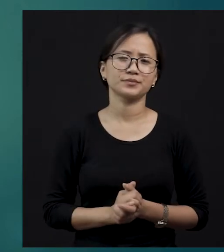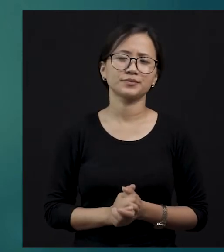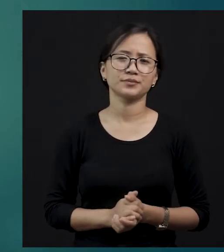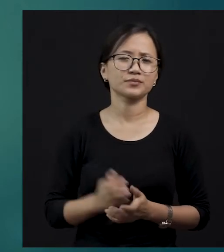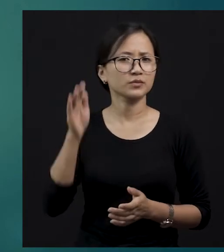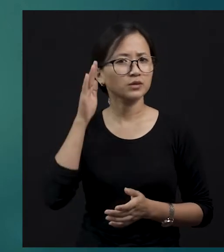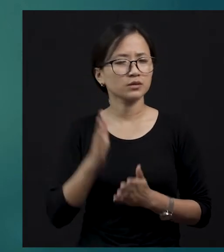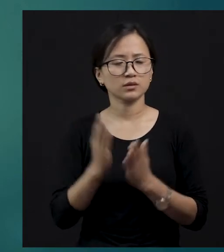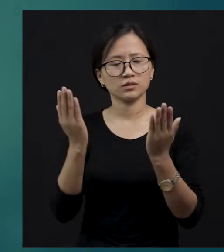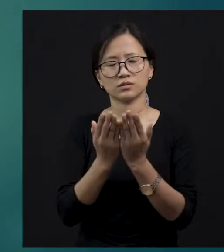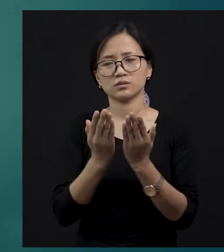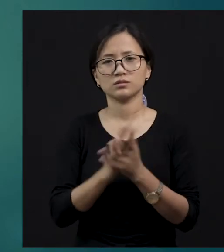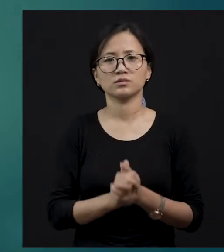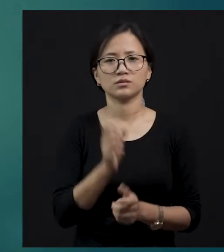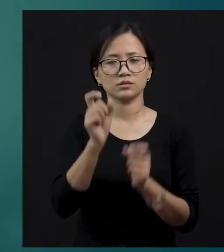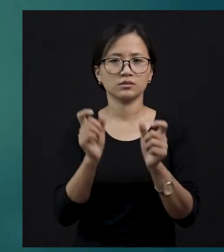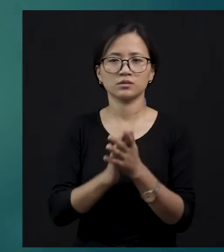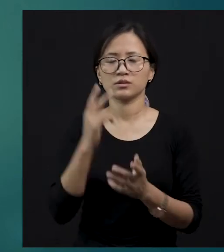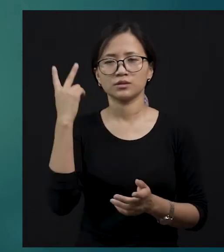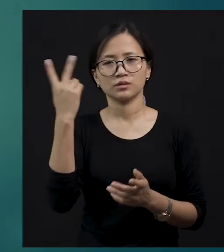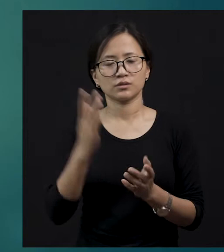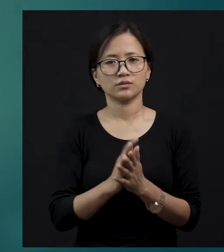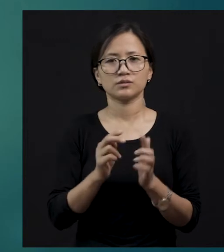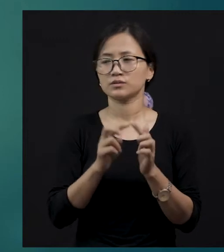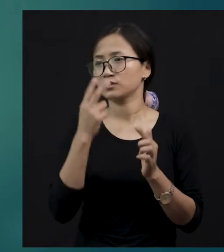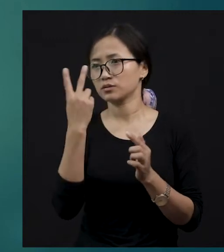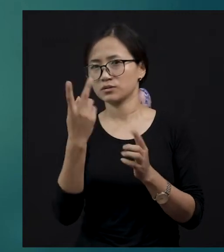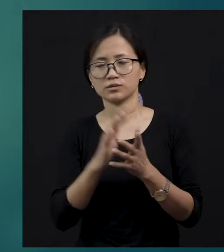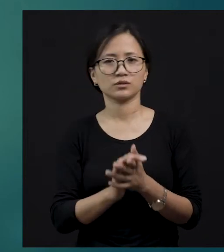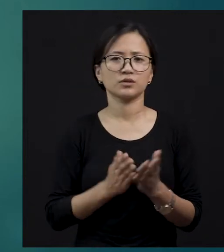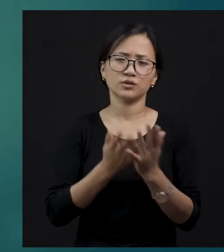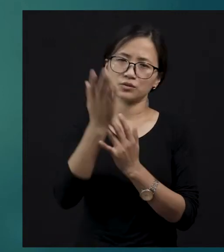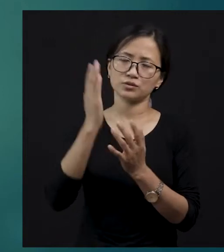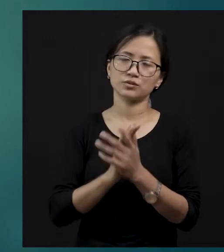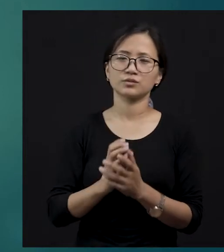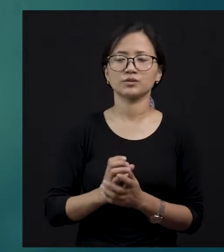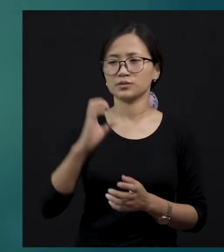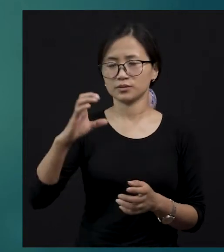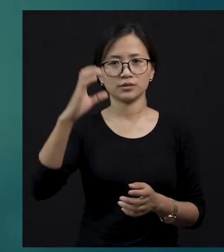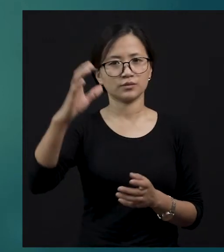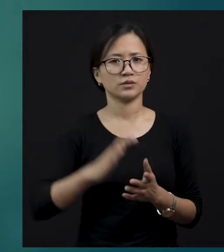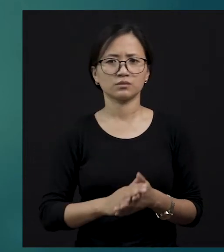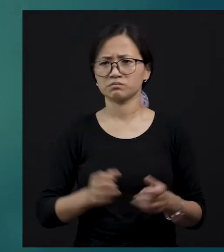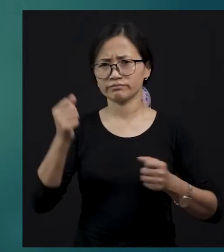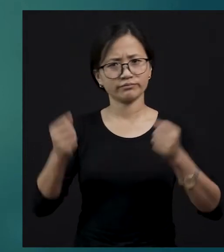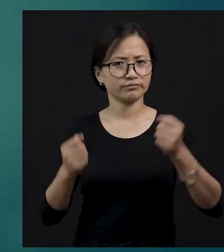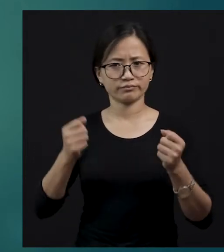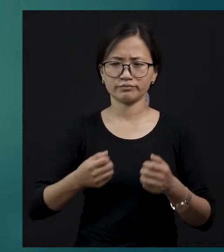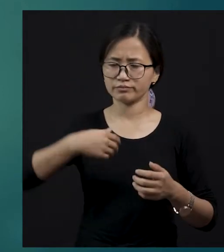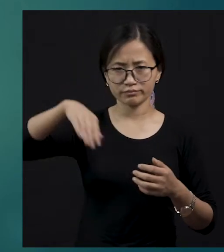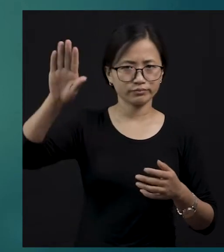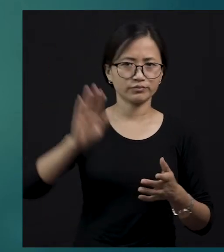have even heard and studied that people travels in the desert through camels because we cannot drive our cars and go there, right? There is